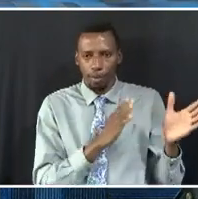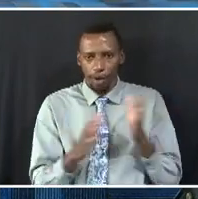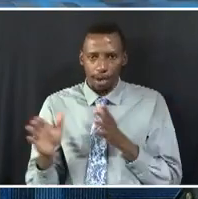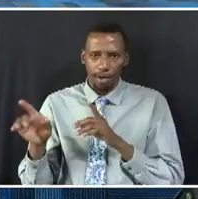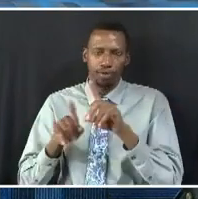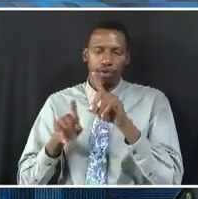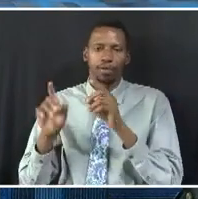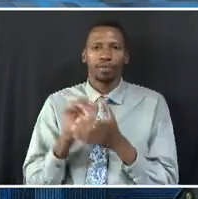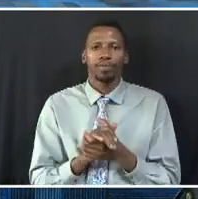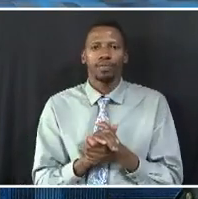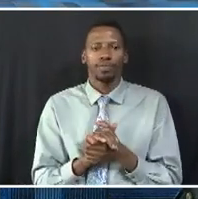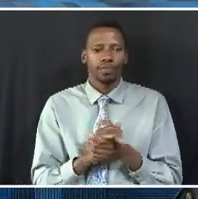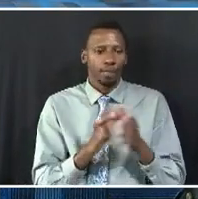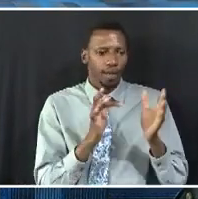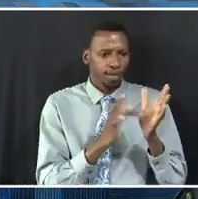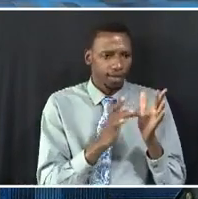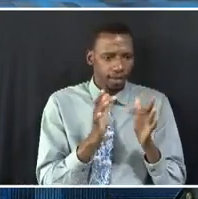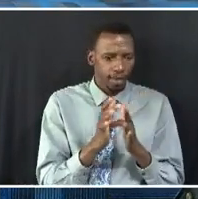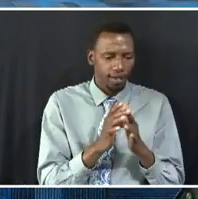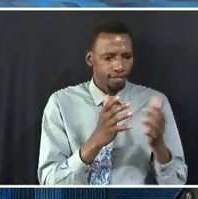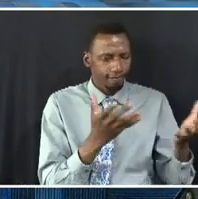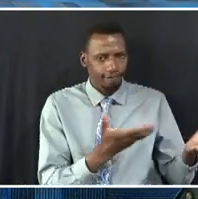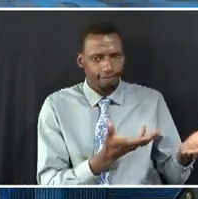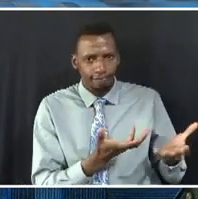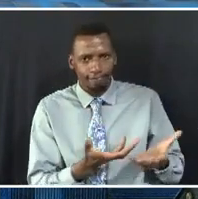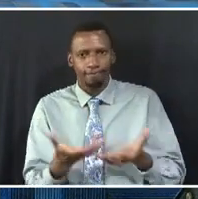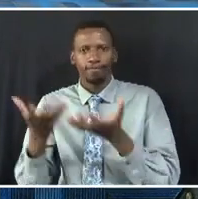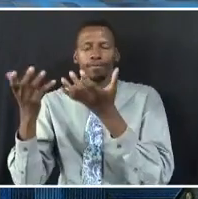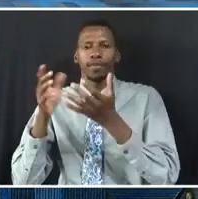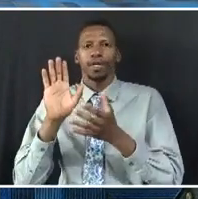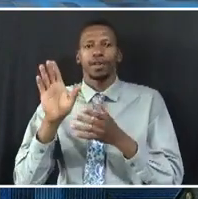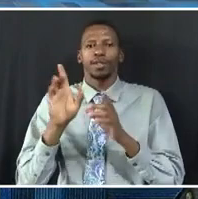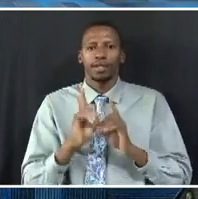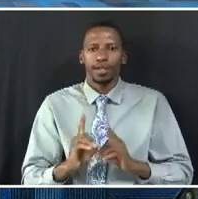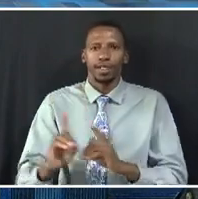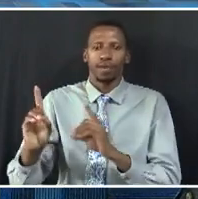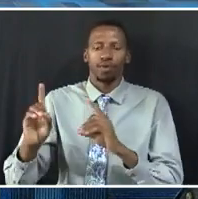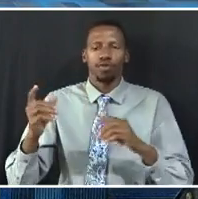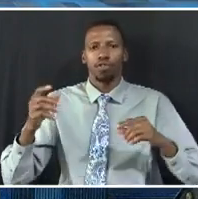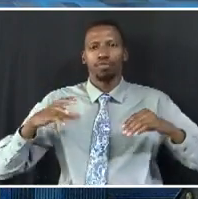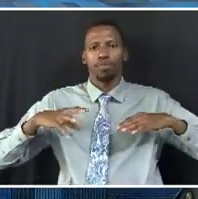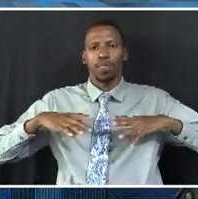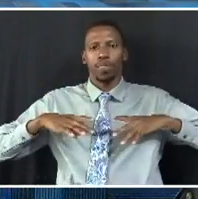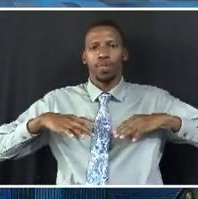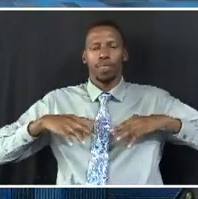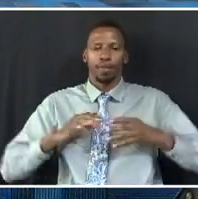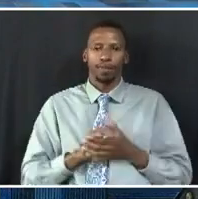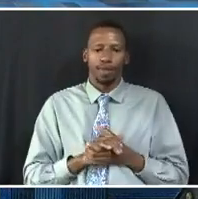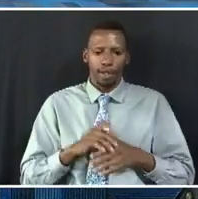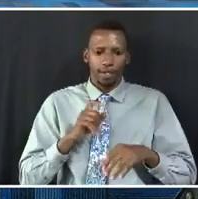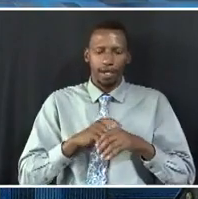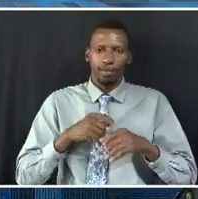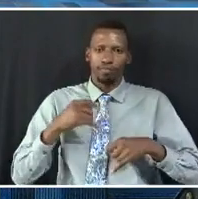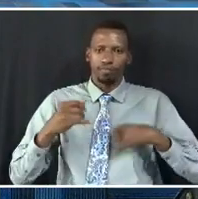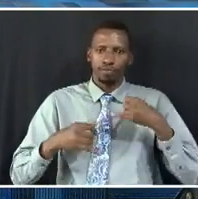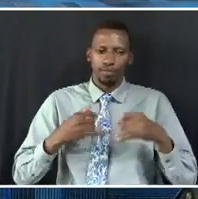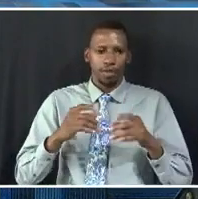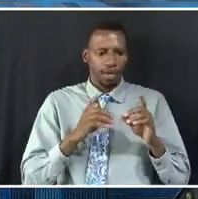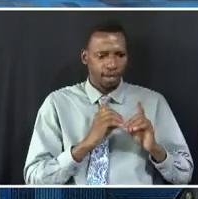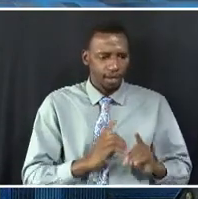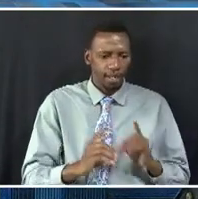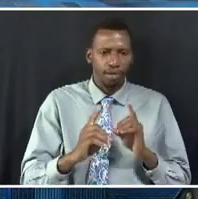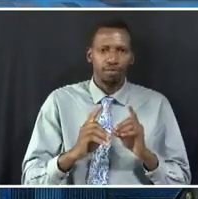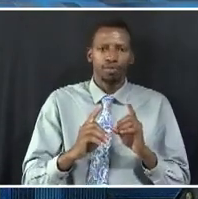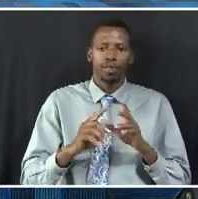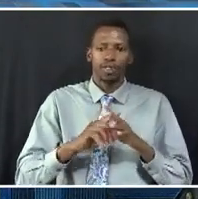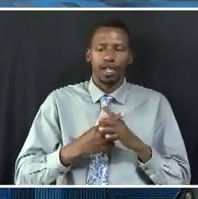Jesus took his disciples for a retreat. But while they were in the retreat, the disciples started giving their